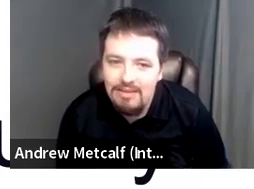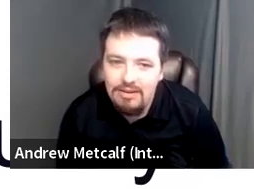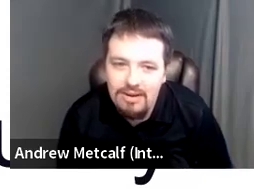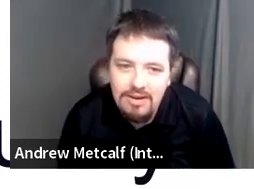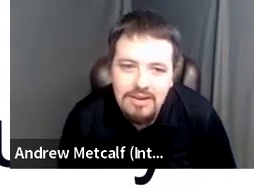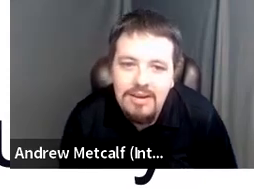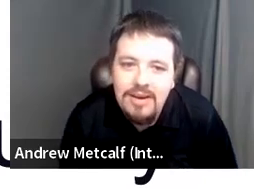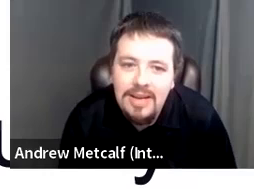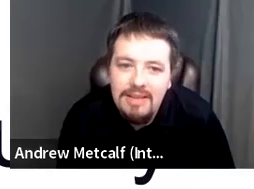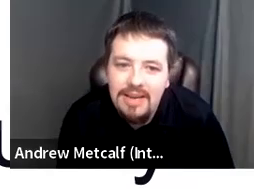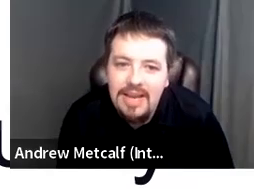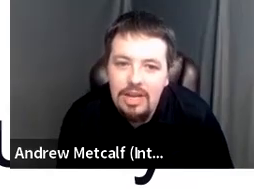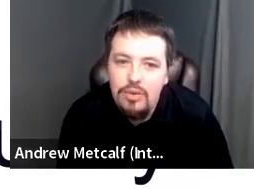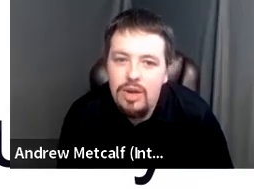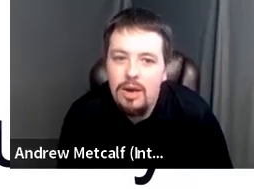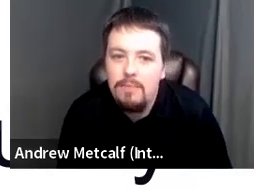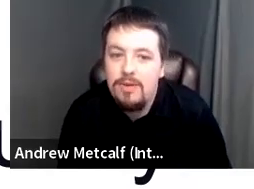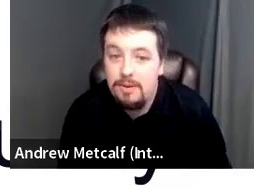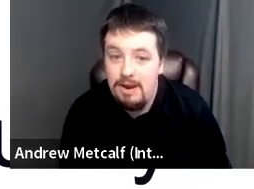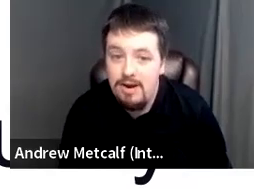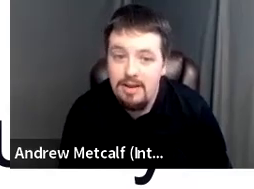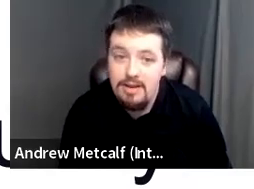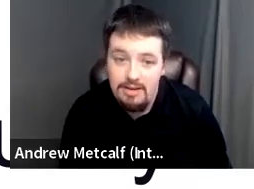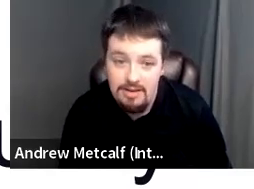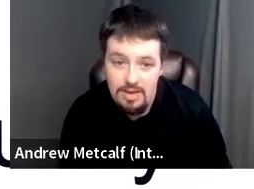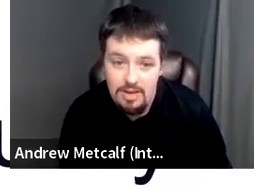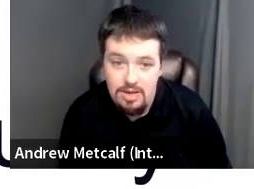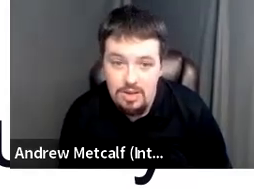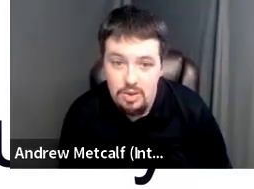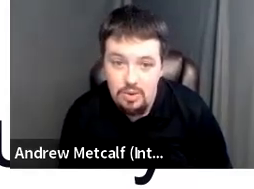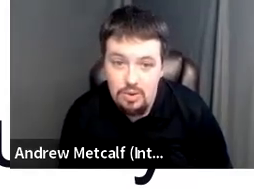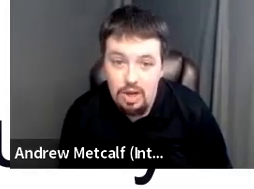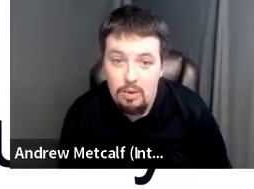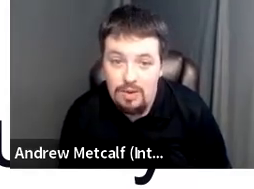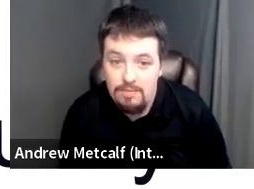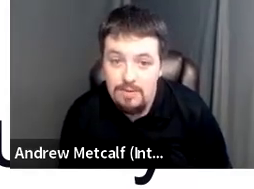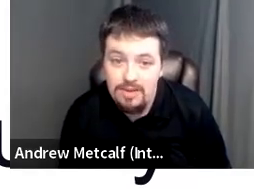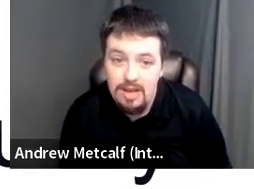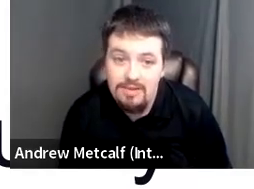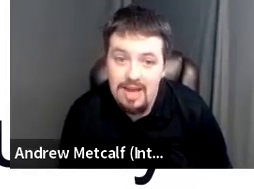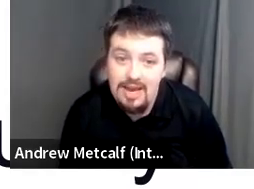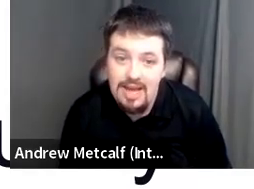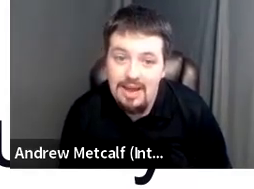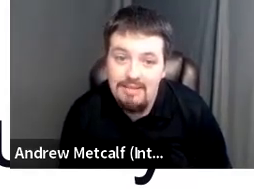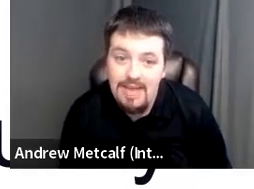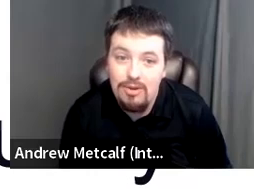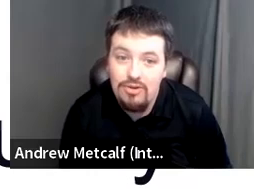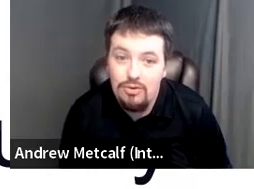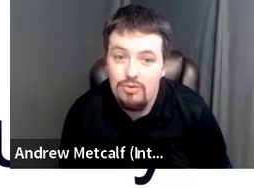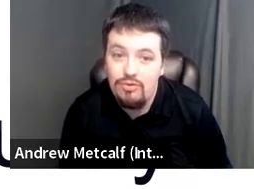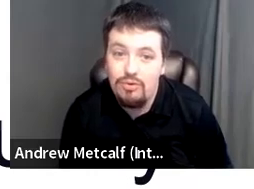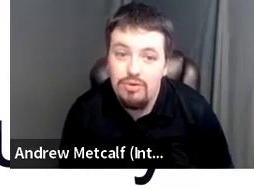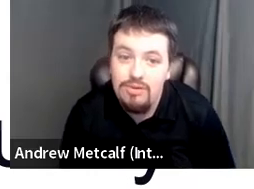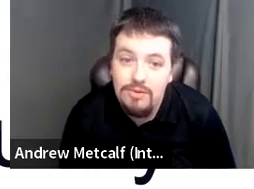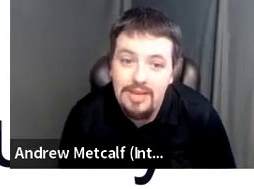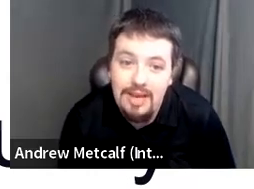he asked Leclerc, said, "Can you come to America with me, with Thomas Gallaudet, and establish a